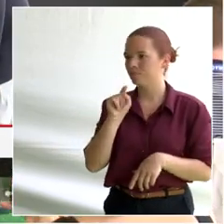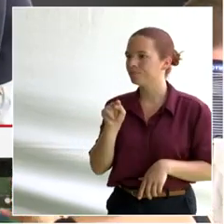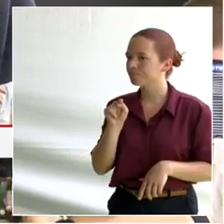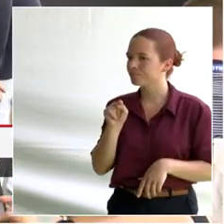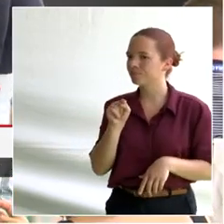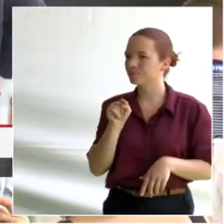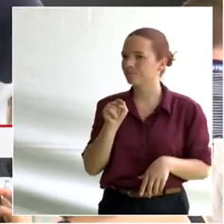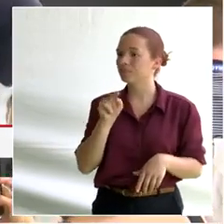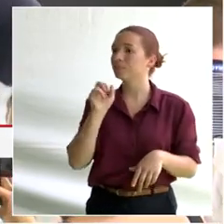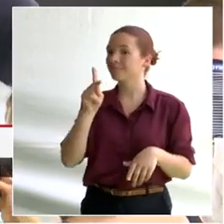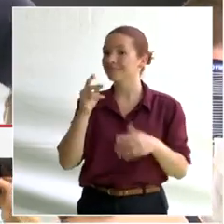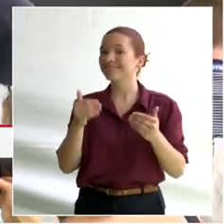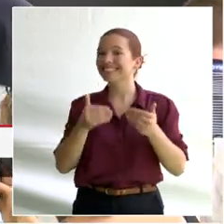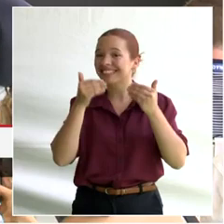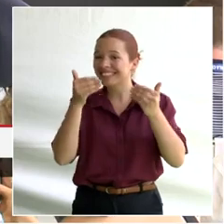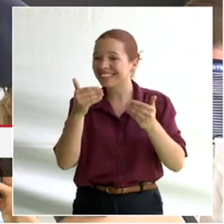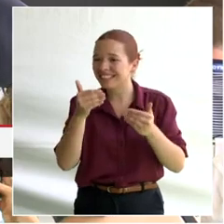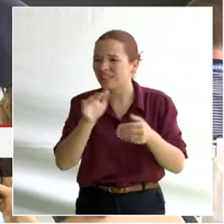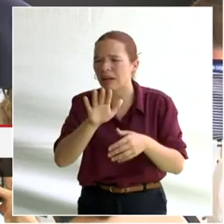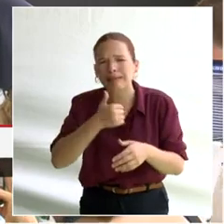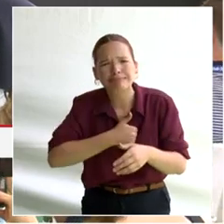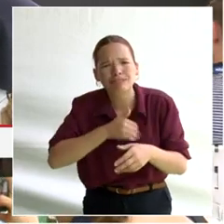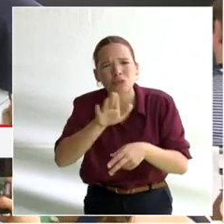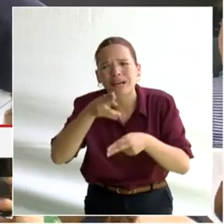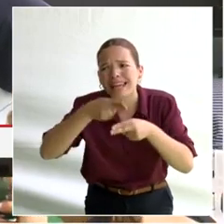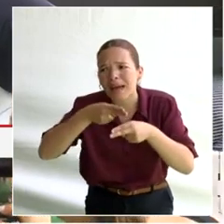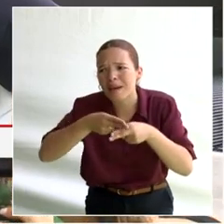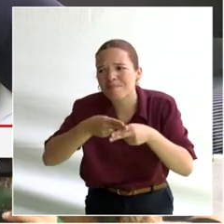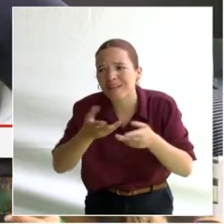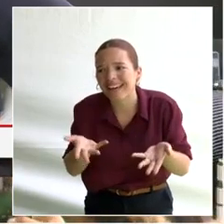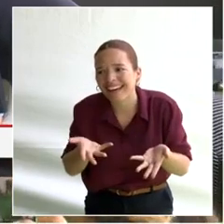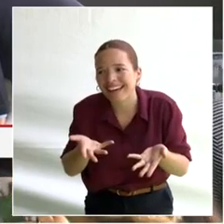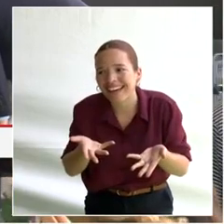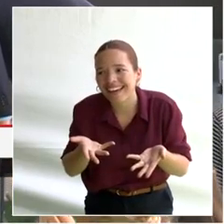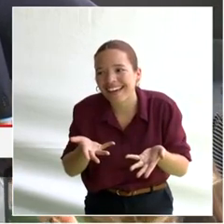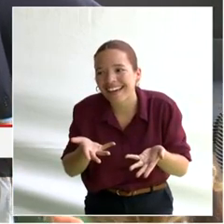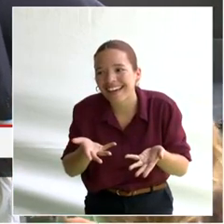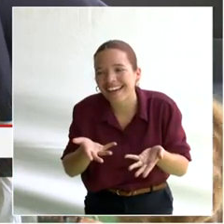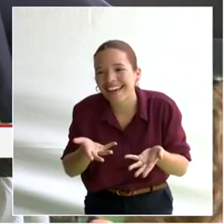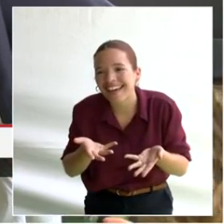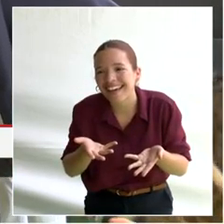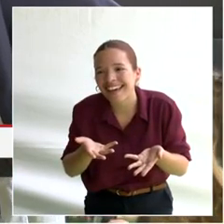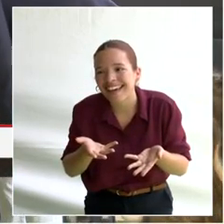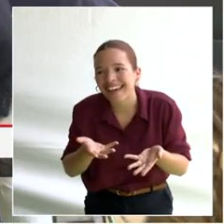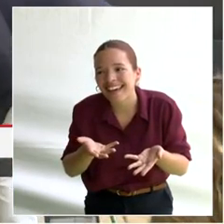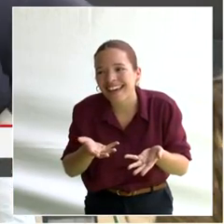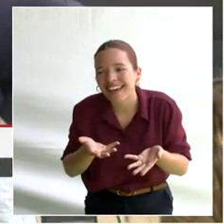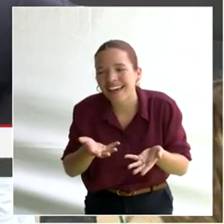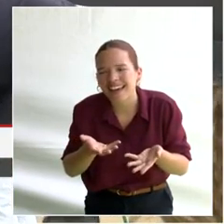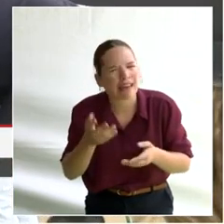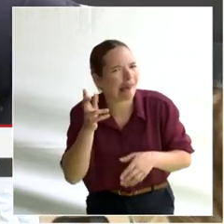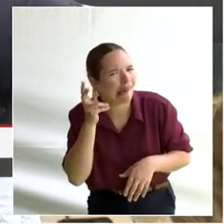to ask you what your name was a second ago. What's your name? Jelly. Jelly? Jelly.